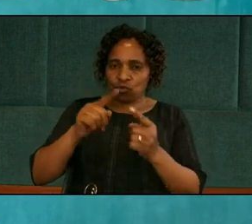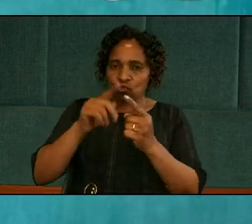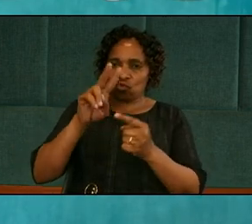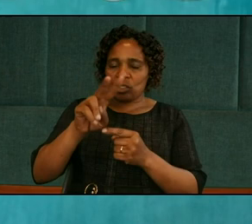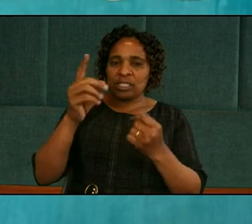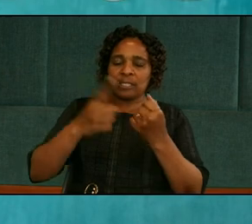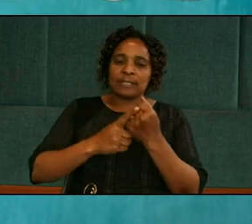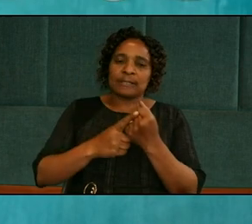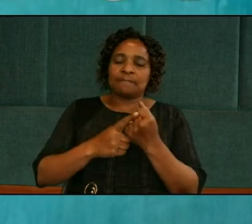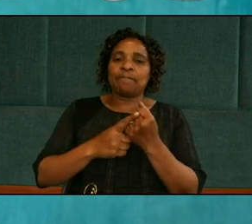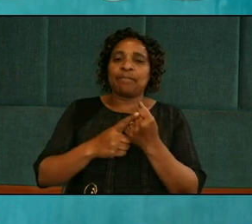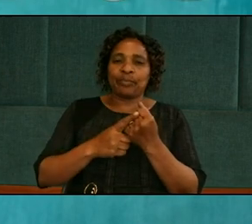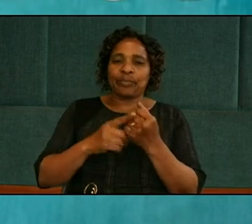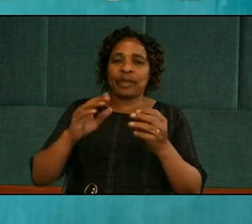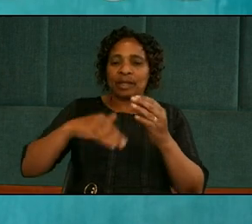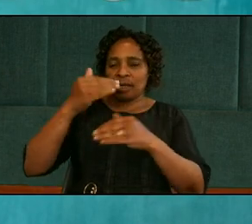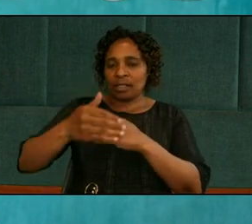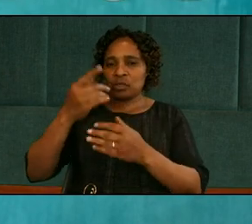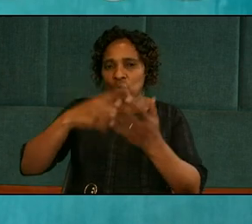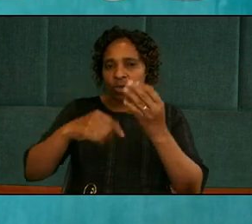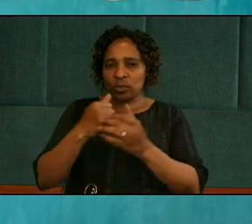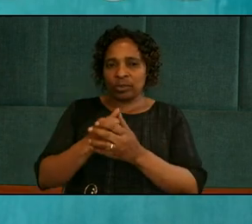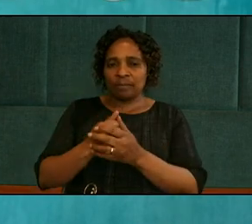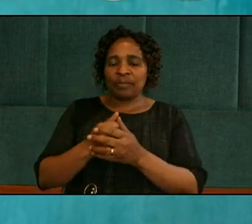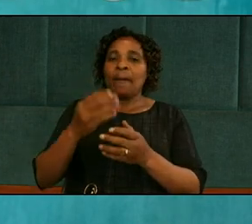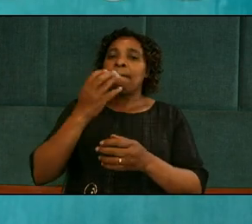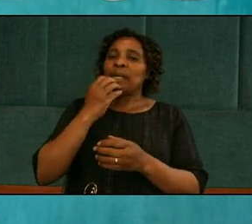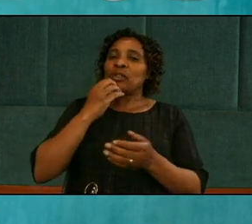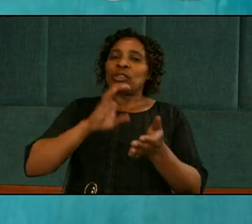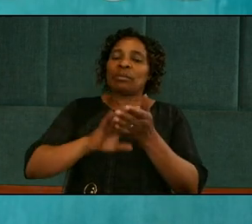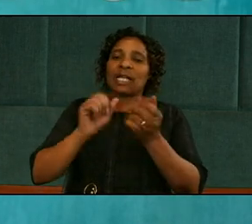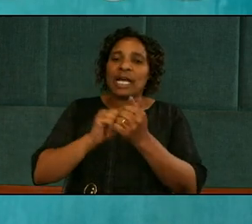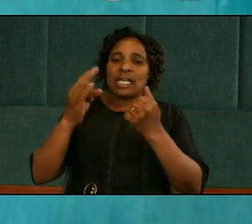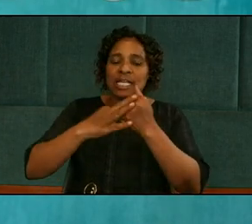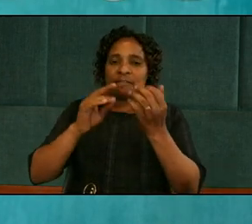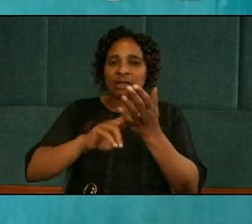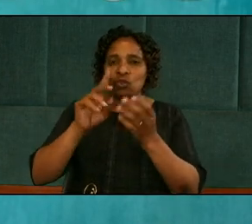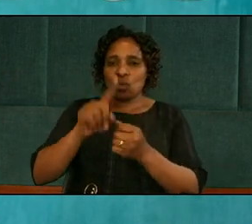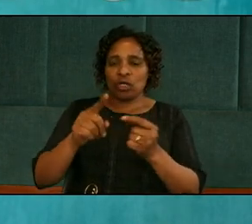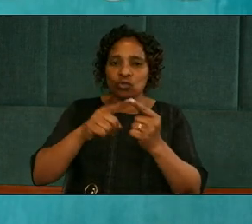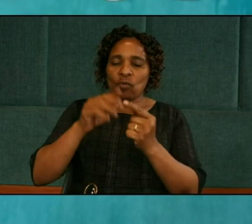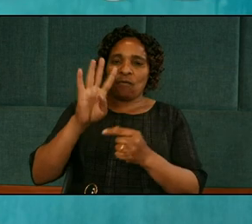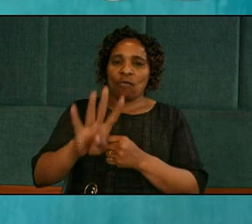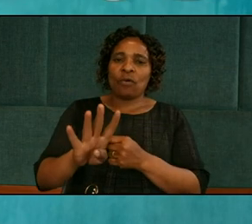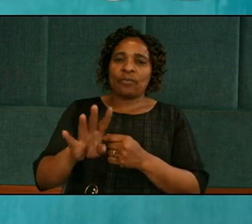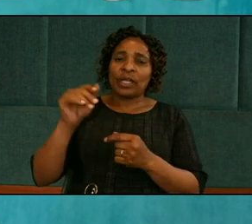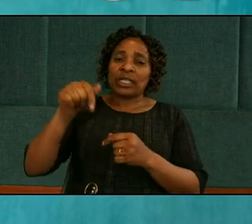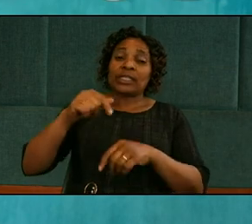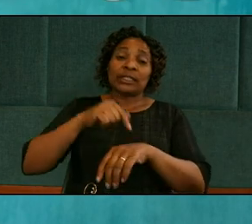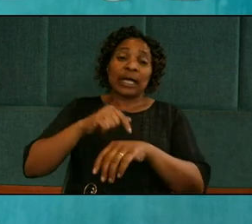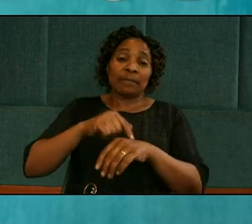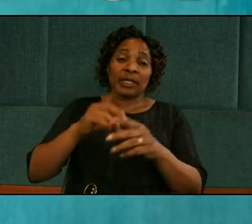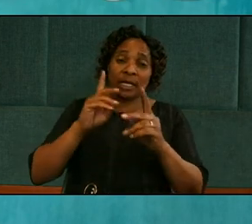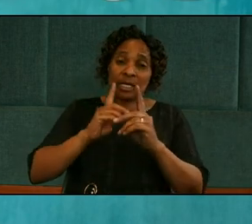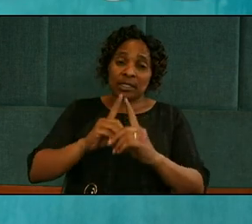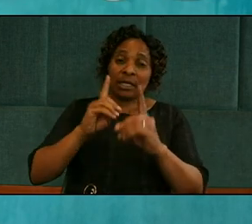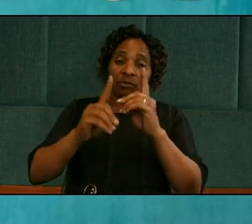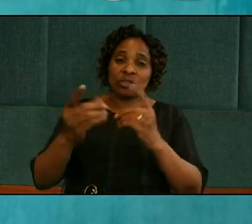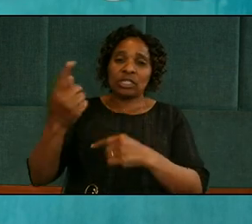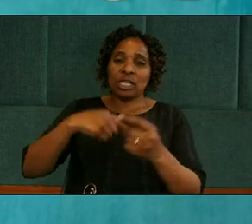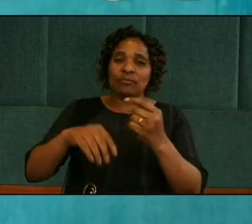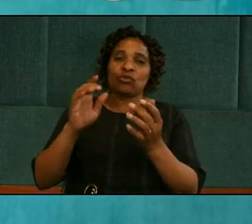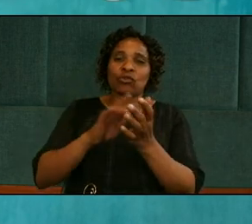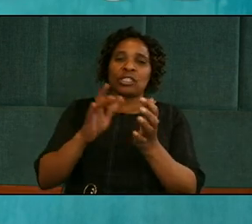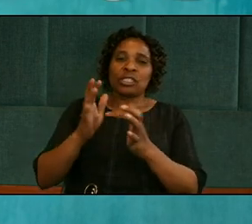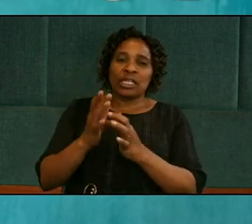26. And the next one is from Matthew 18, 1 to 4. At that time, the disciples came to